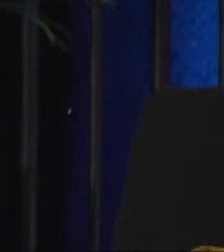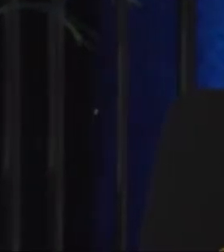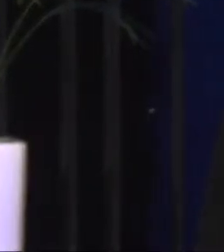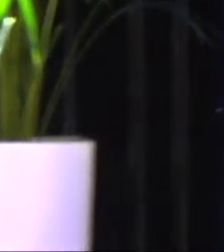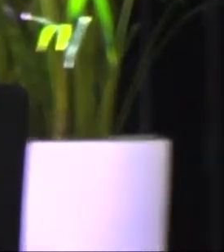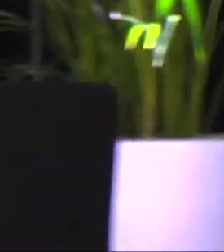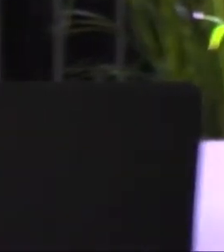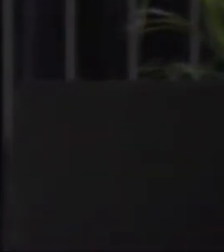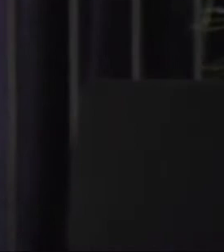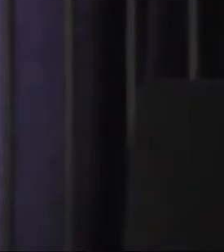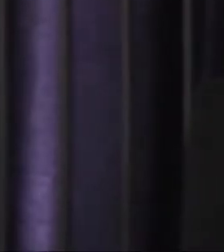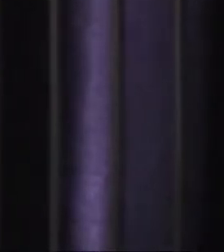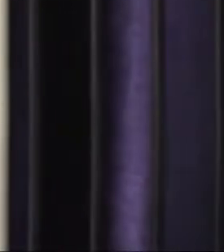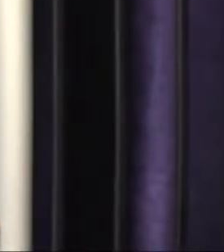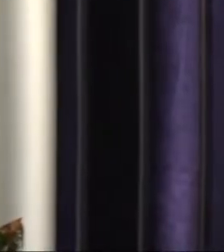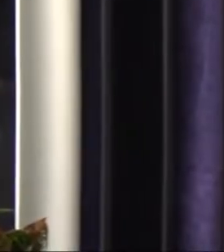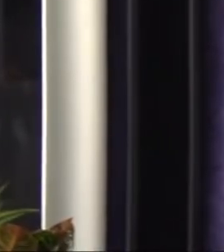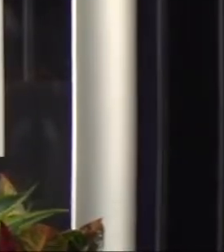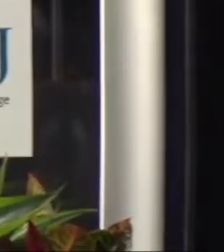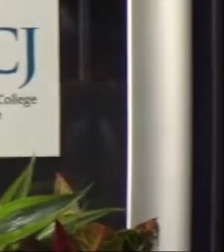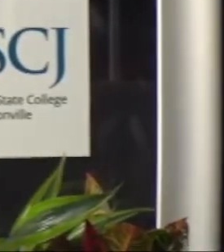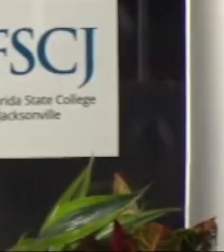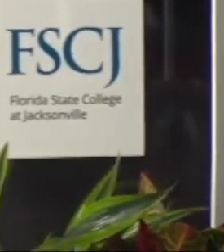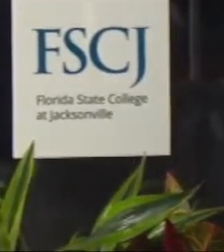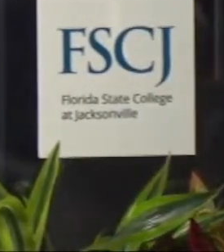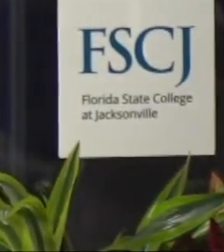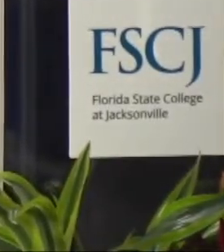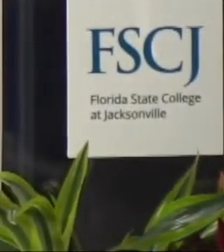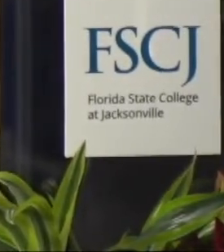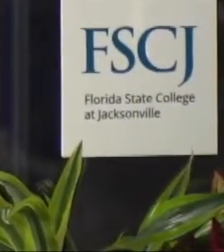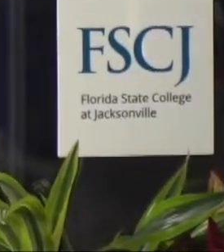smile. Gotta stay.